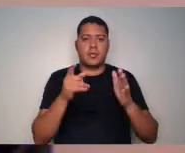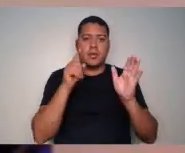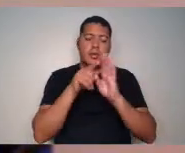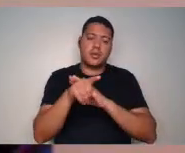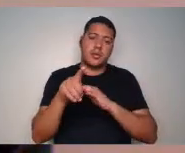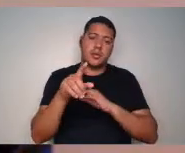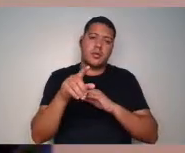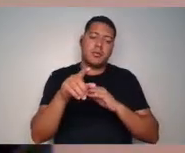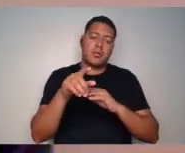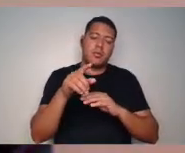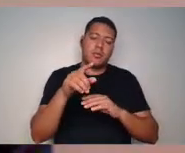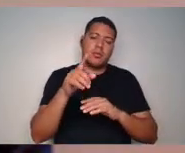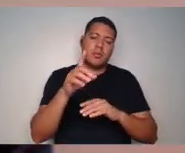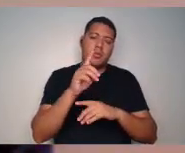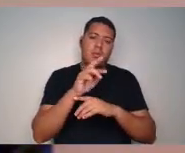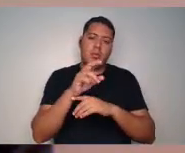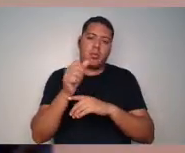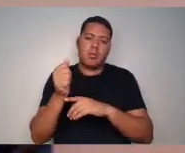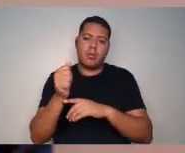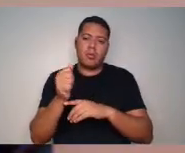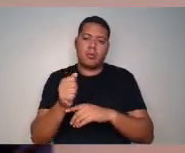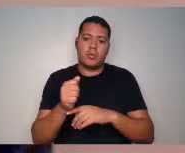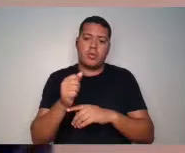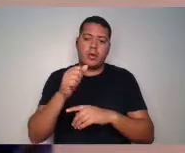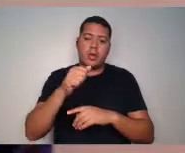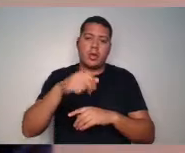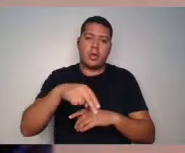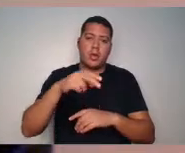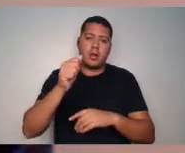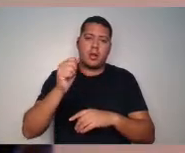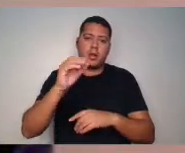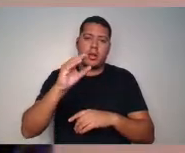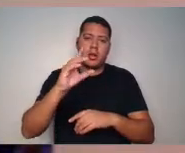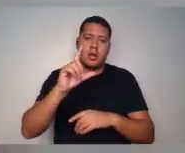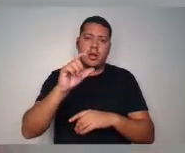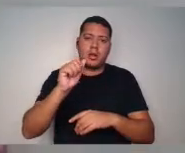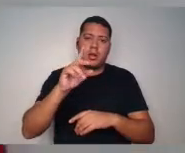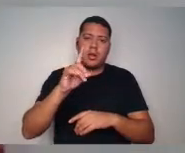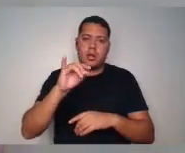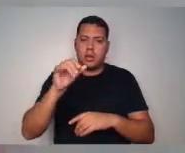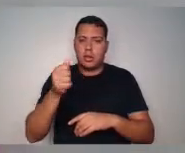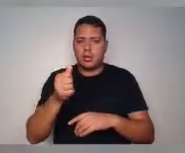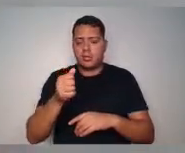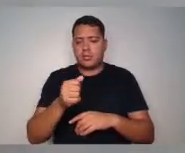to ask the questions that are addressed to Dr. Ana Cláudia.